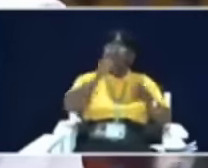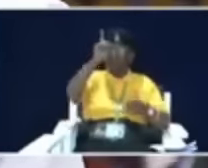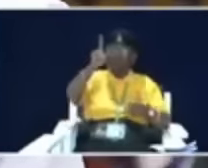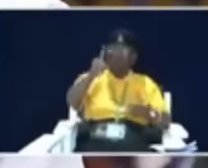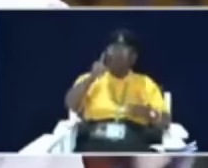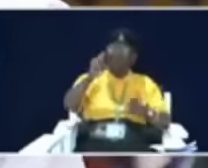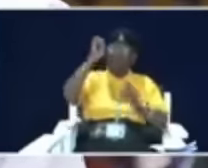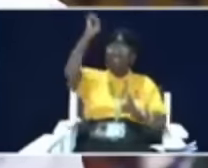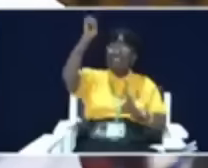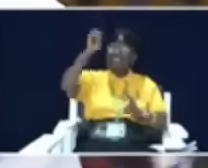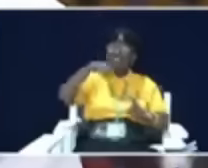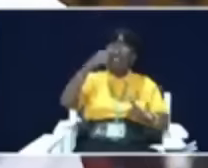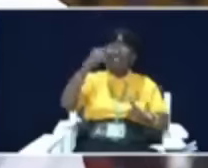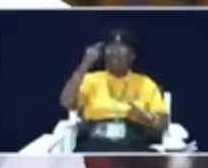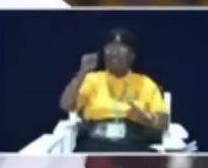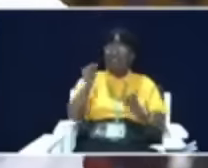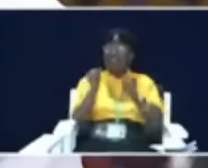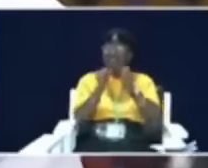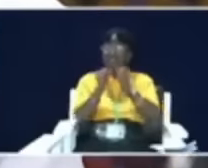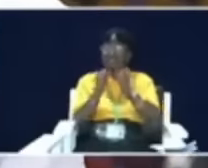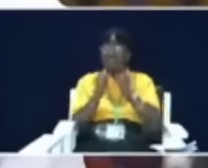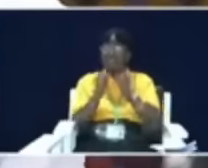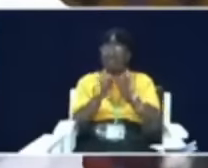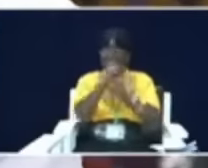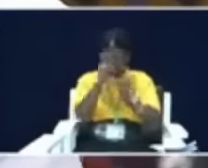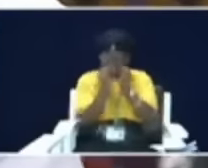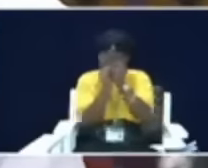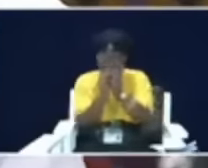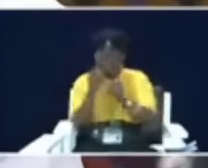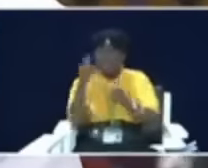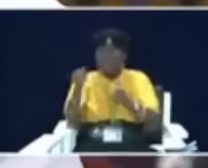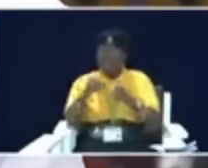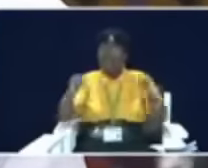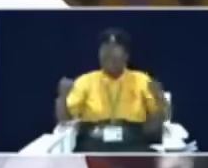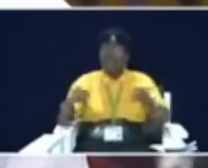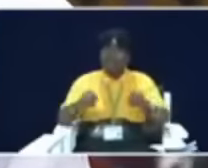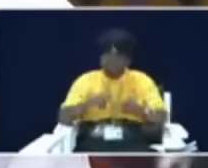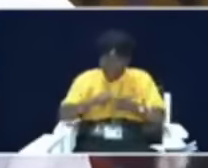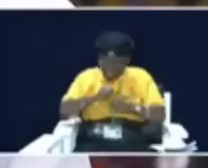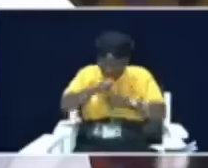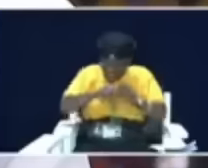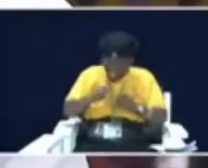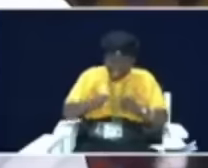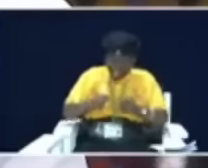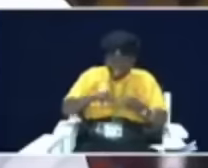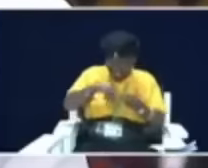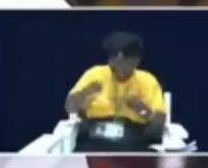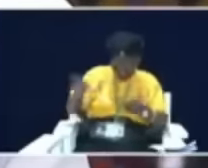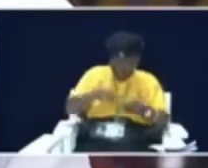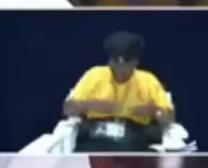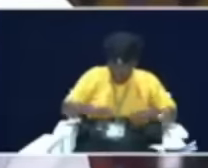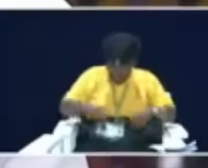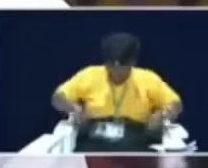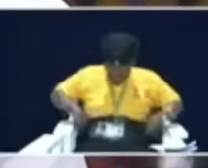He said the chain that the enemy tied around your waist, that he uses in pulling you